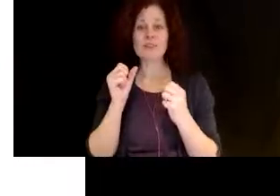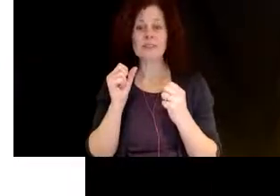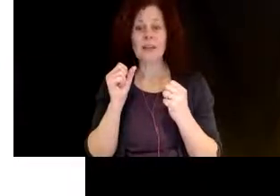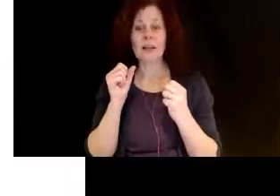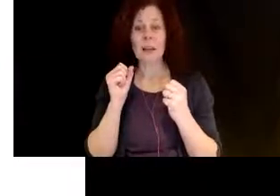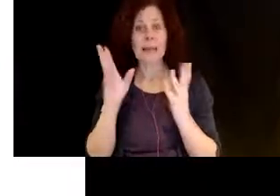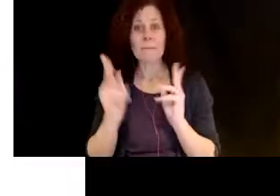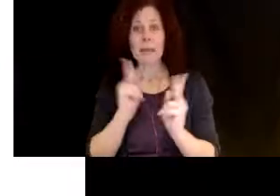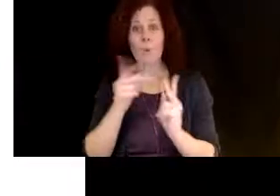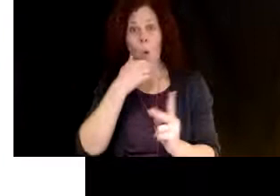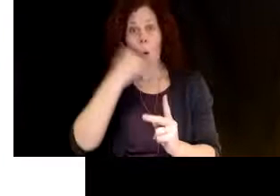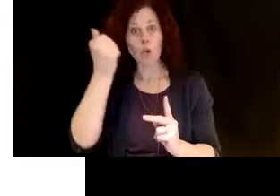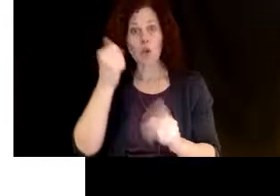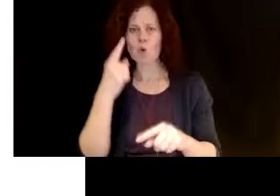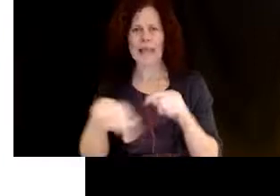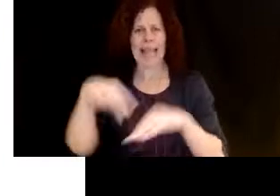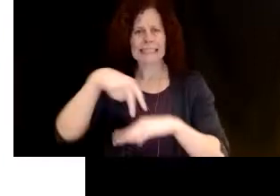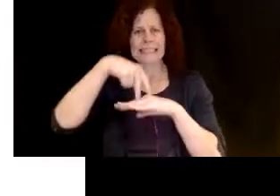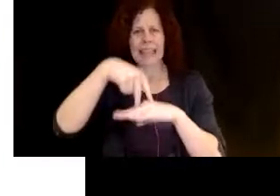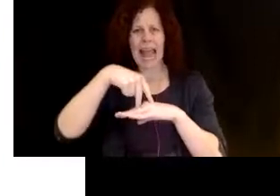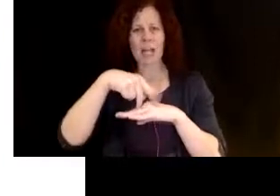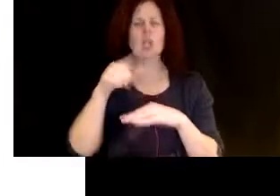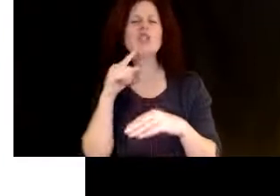citizen. I know how that feels. Next slide.